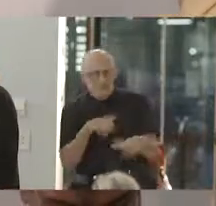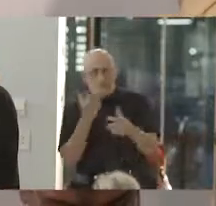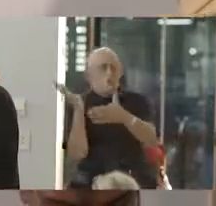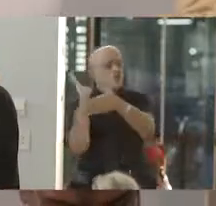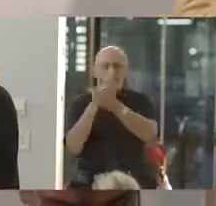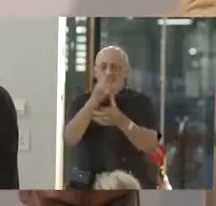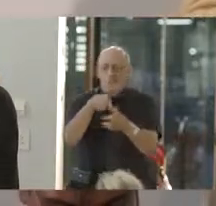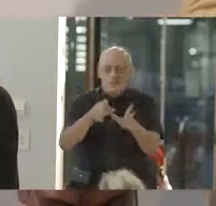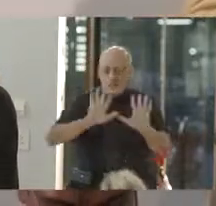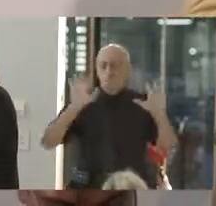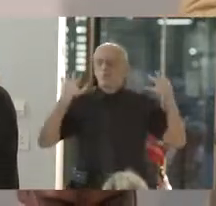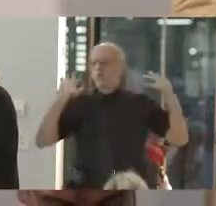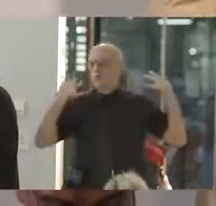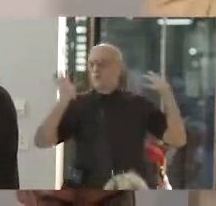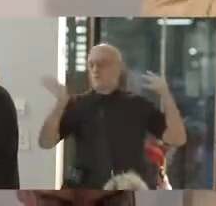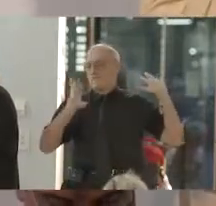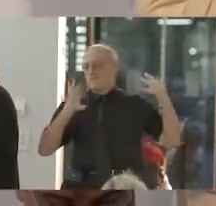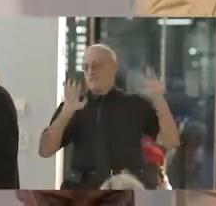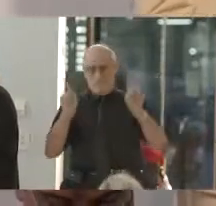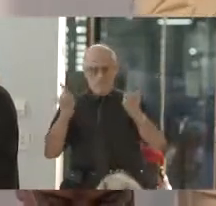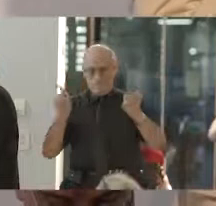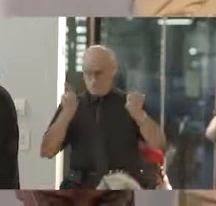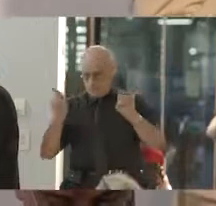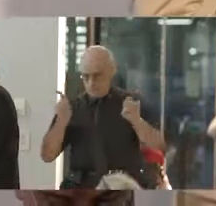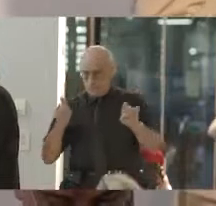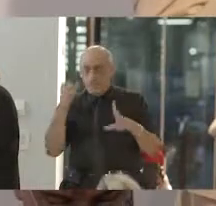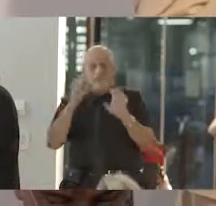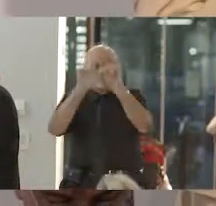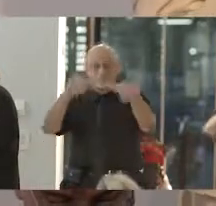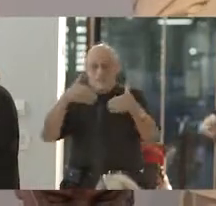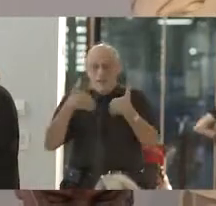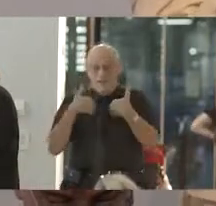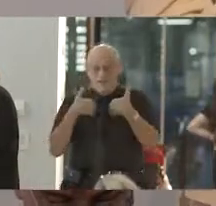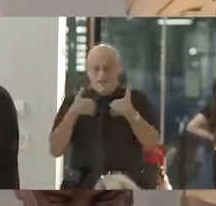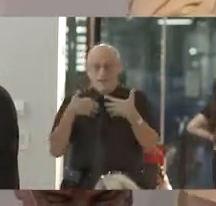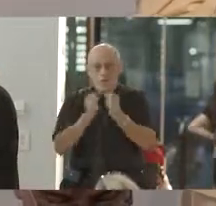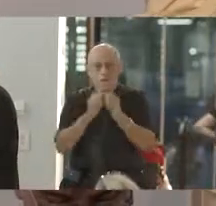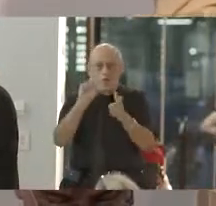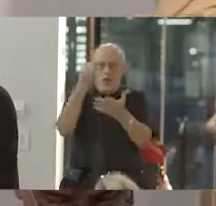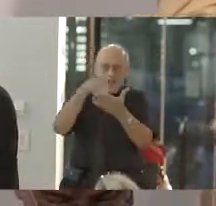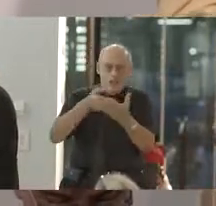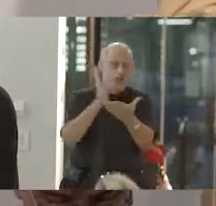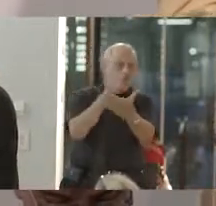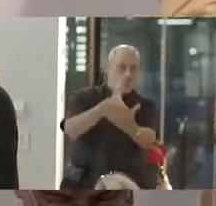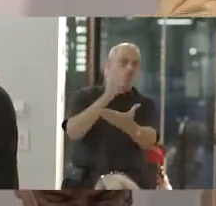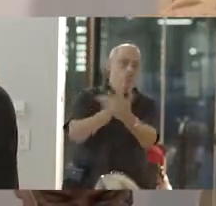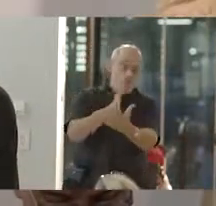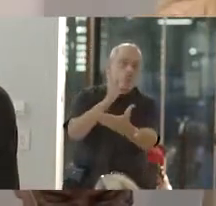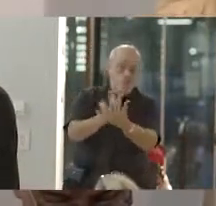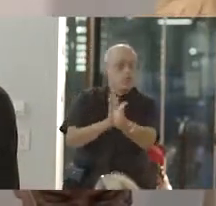intervention necessary to set them up, right? If we have a system that has, 1,000 interventions that are